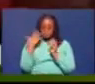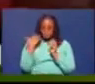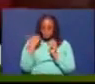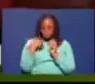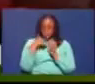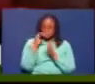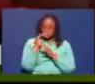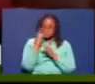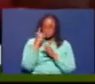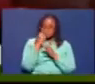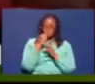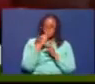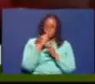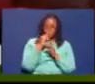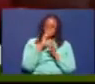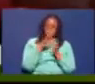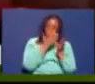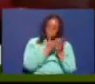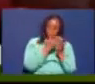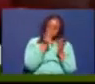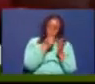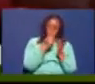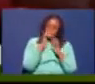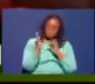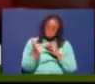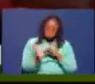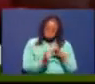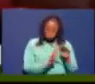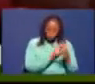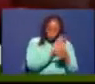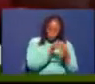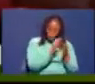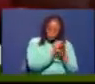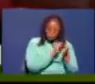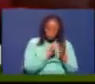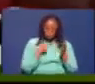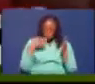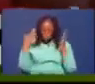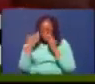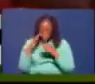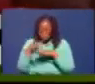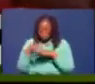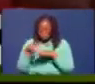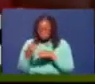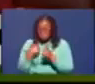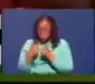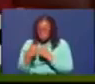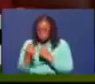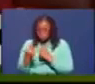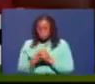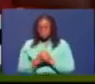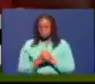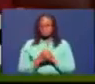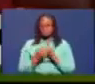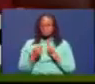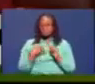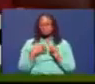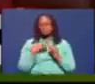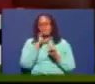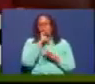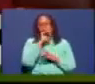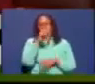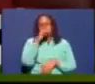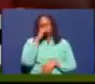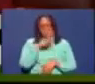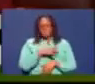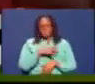the importance of this. But may I also thank you, Mr. Speaker, for directing on two things, actually three, that